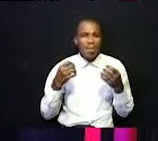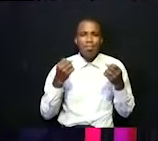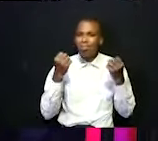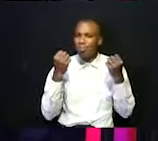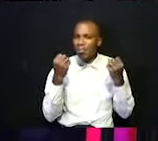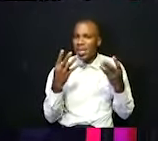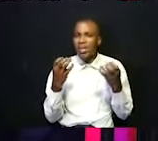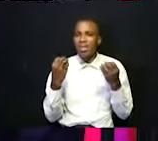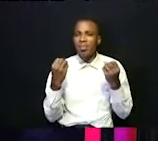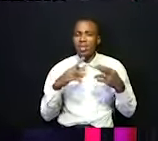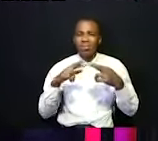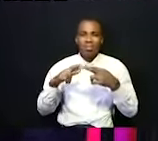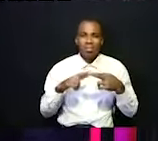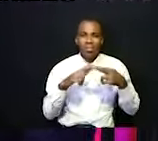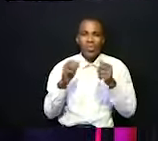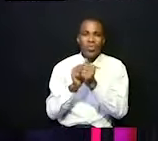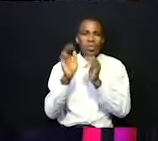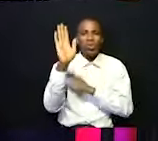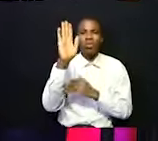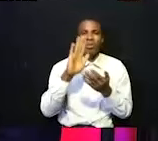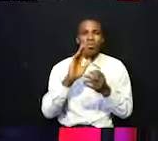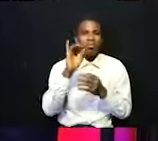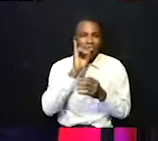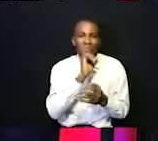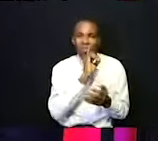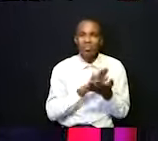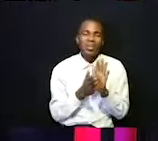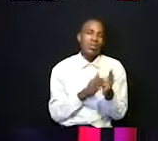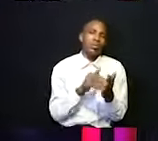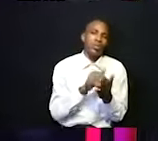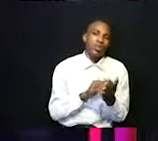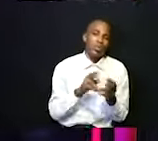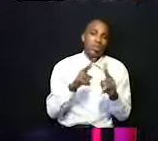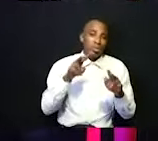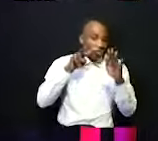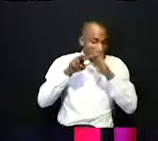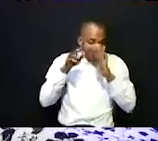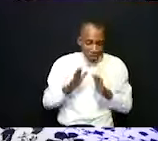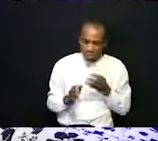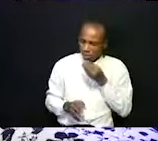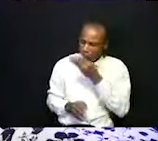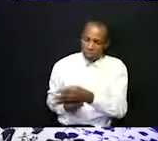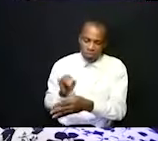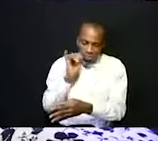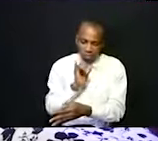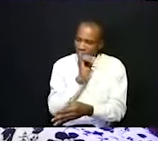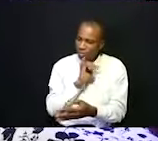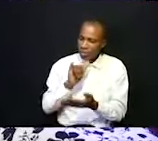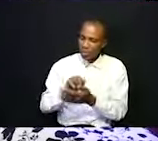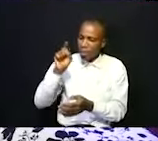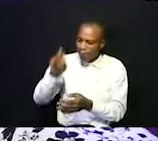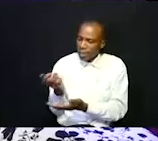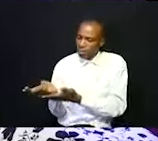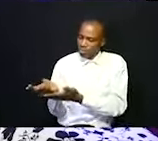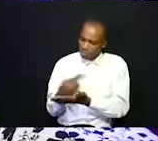concerned. But Malachi wanted to bring them back to the covenant of worship and all